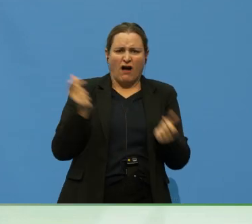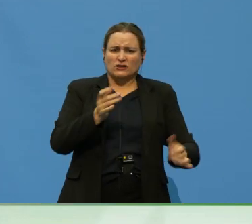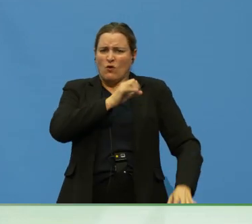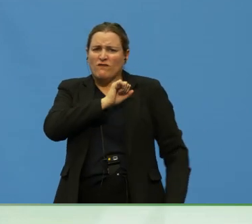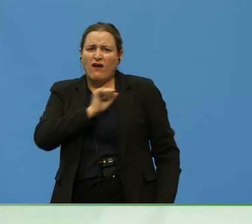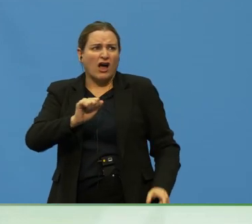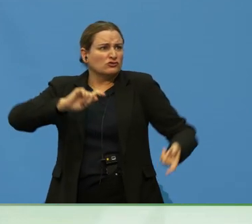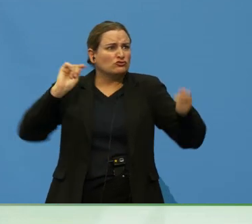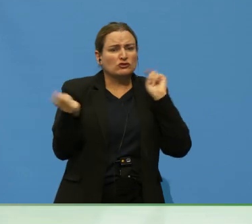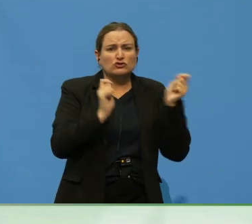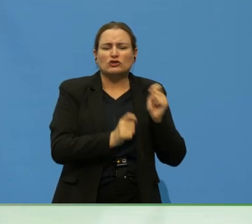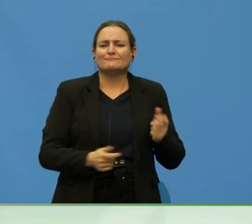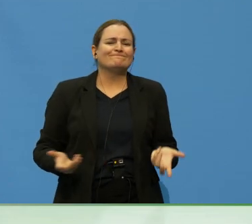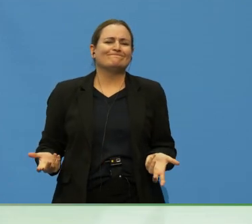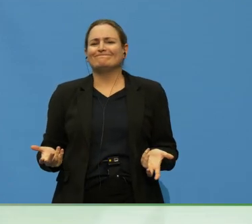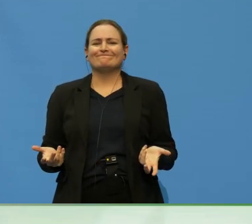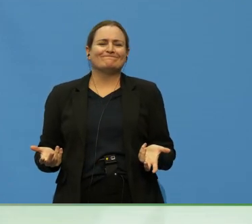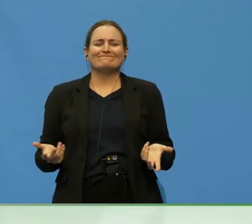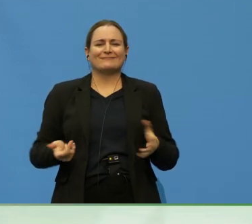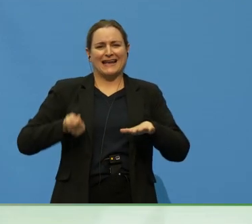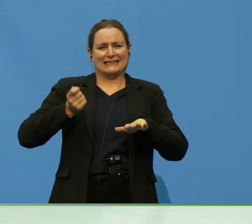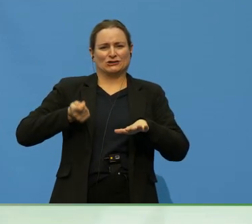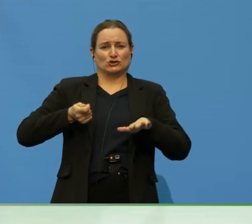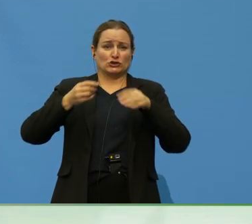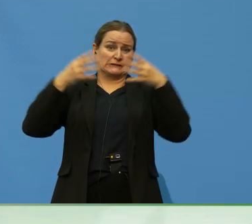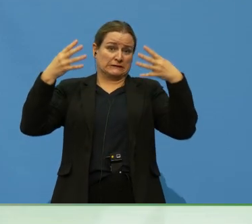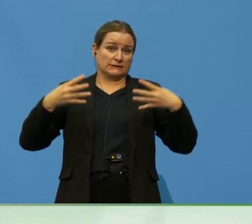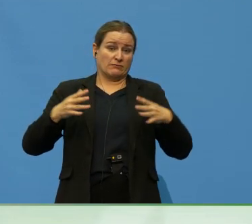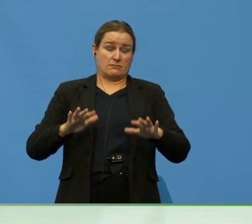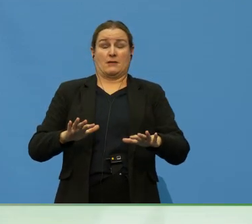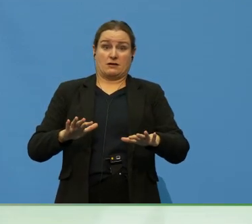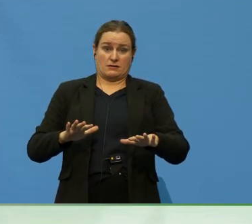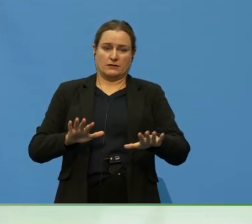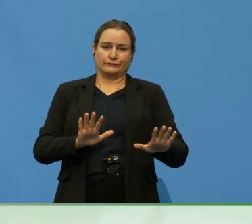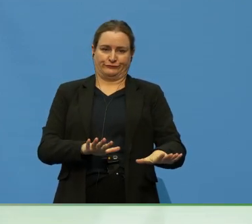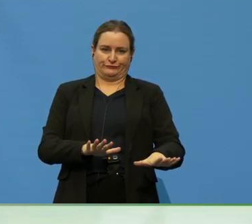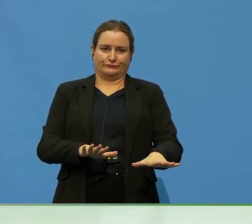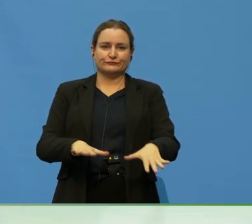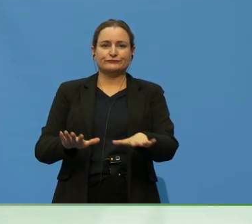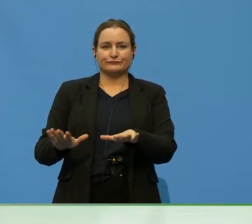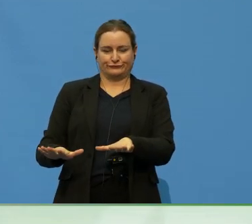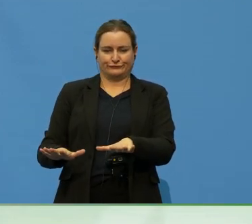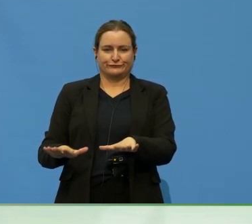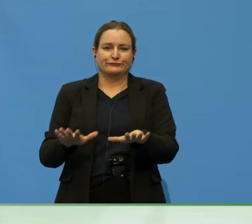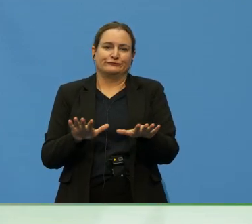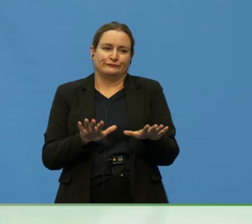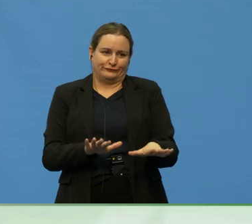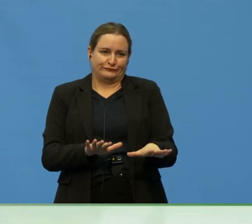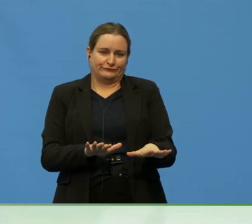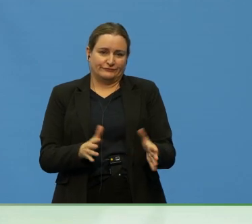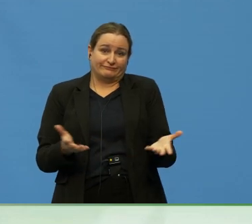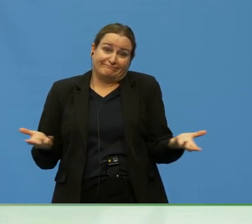works, or the justice system works very slowly, but only incrementally. And if one wants a